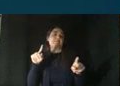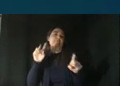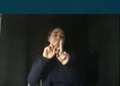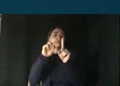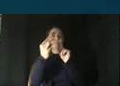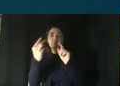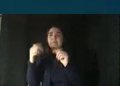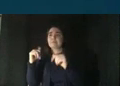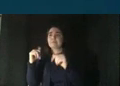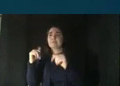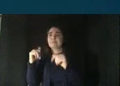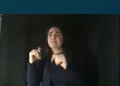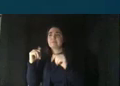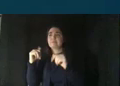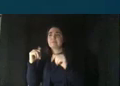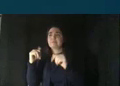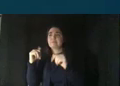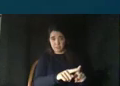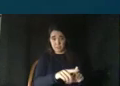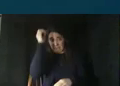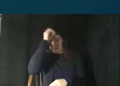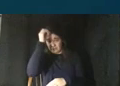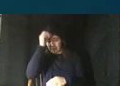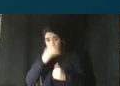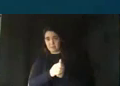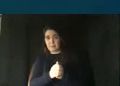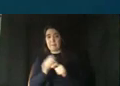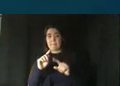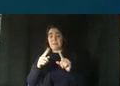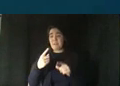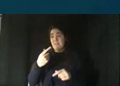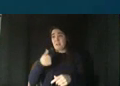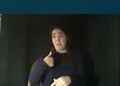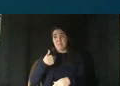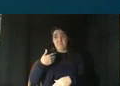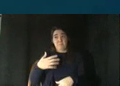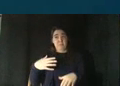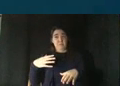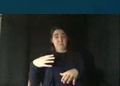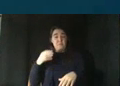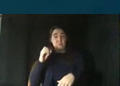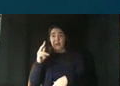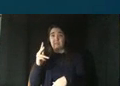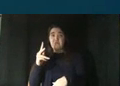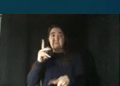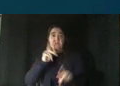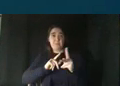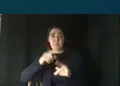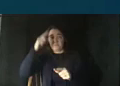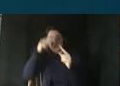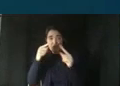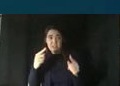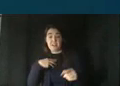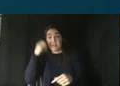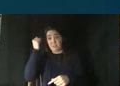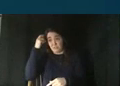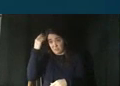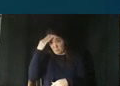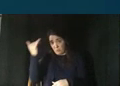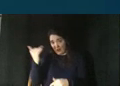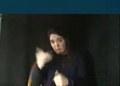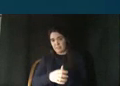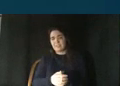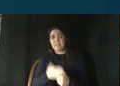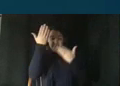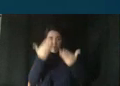your opinion and then you said, but I'm okay with people disagreeing with that. And I understand why they would disagree. And there it is. There's the empathy that